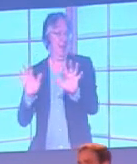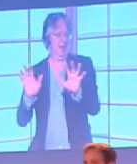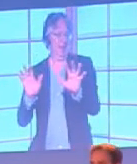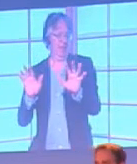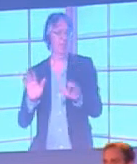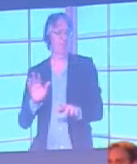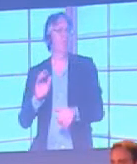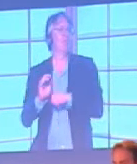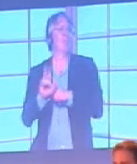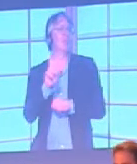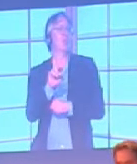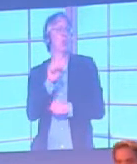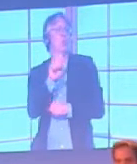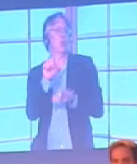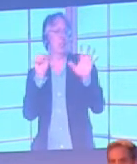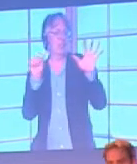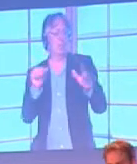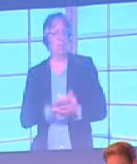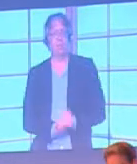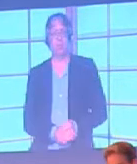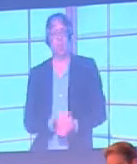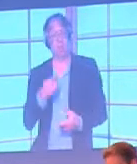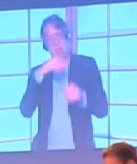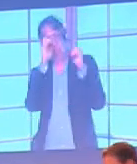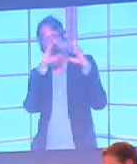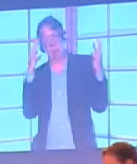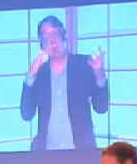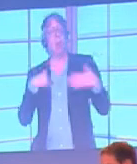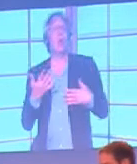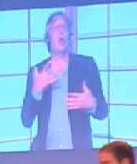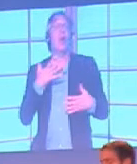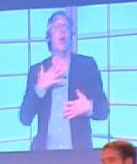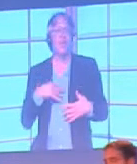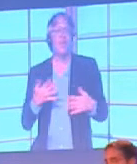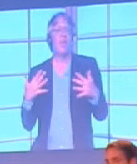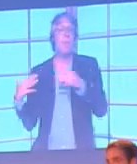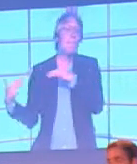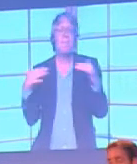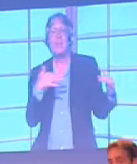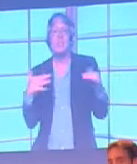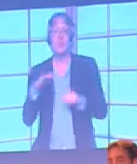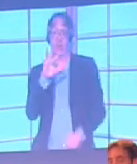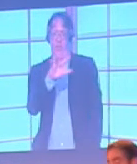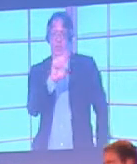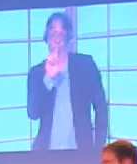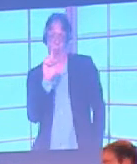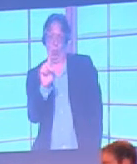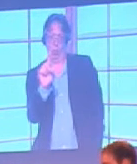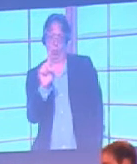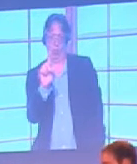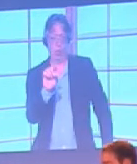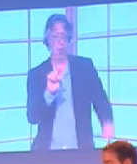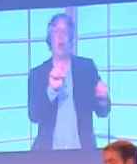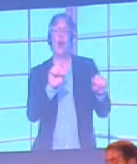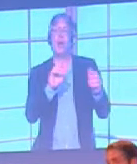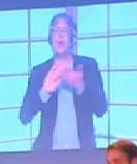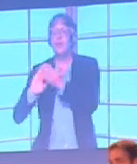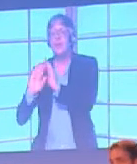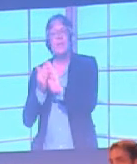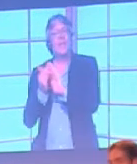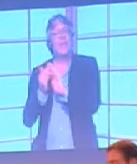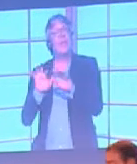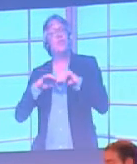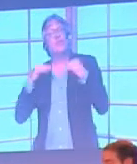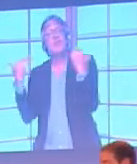we expect for the very first time 51 football matches to be hosted in 10 cities.